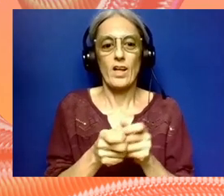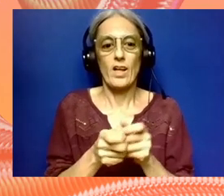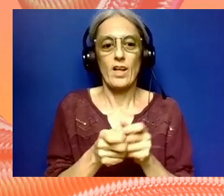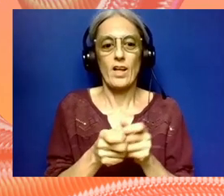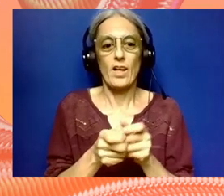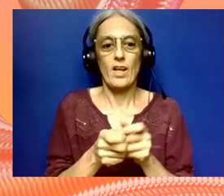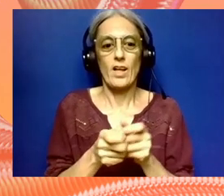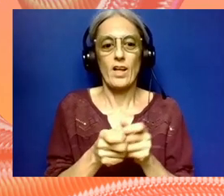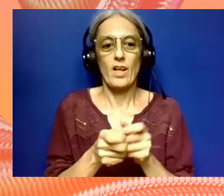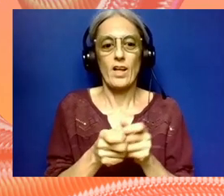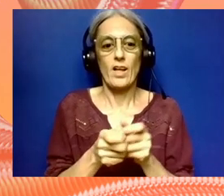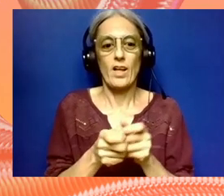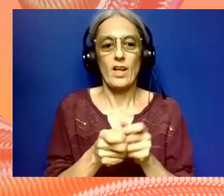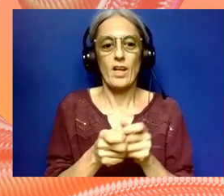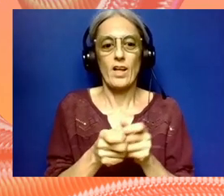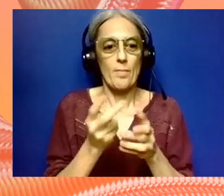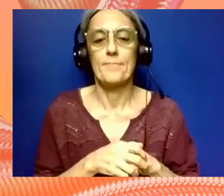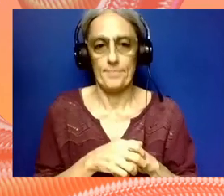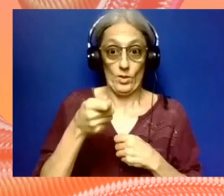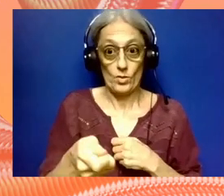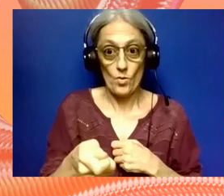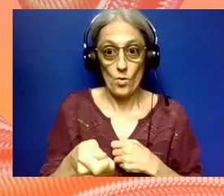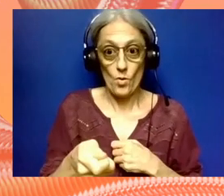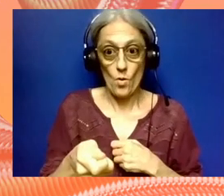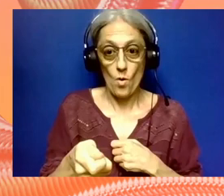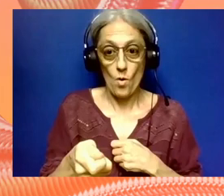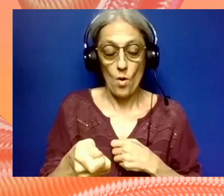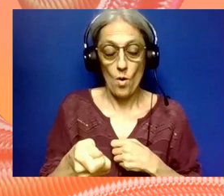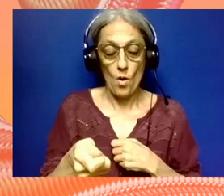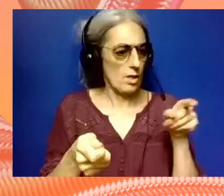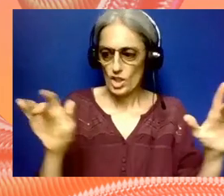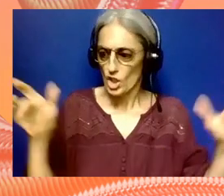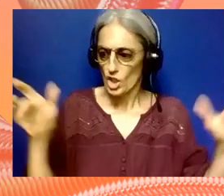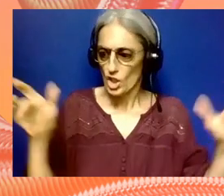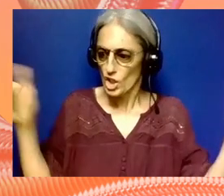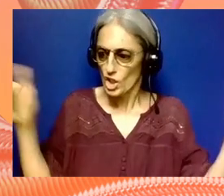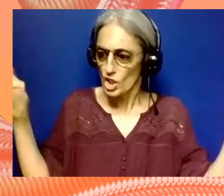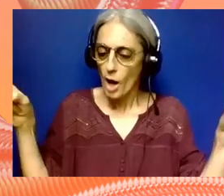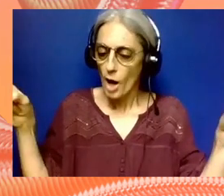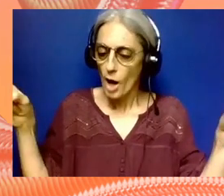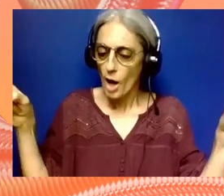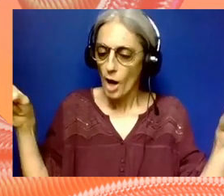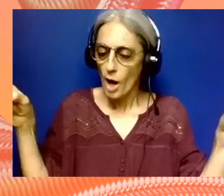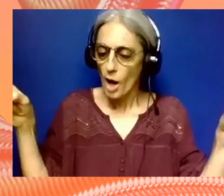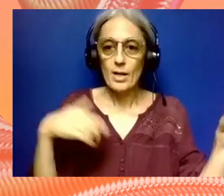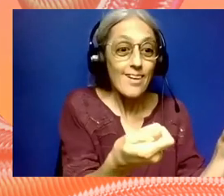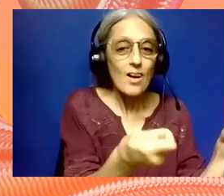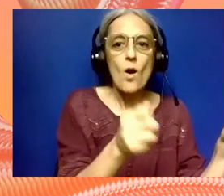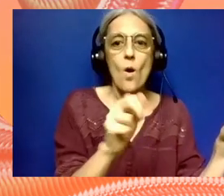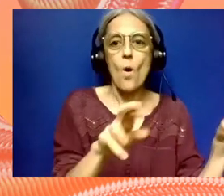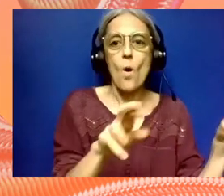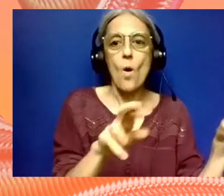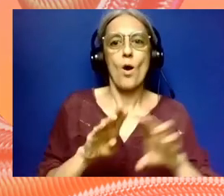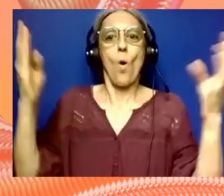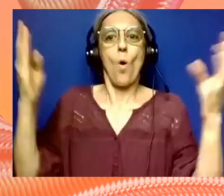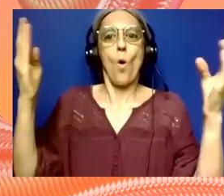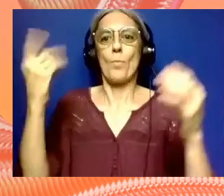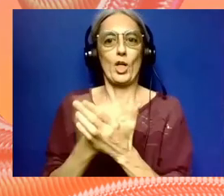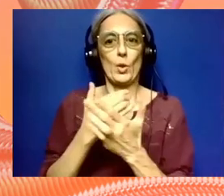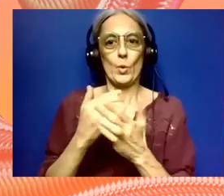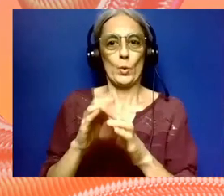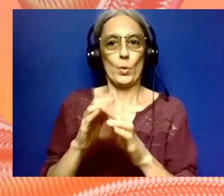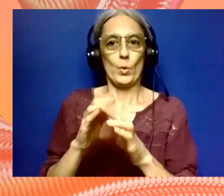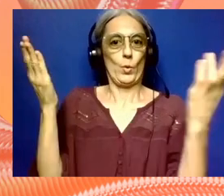also open up a whole path. Right. It is stationing retrograde. When it stations retrograde, it